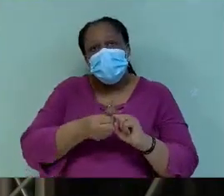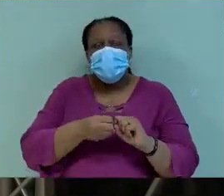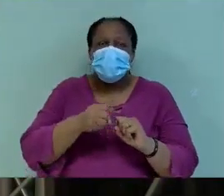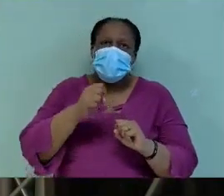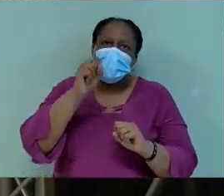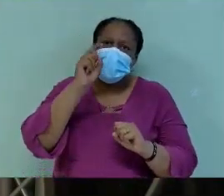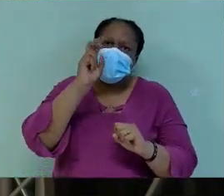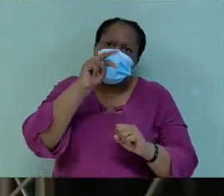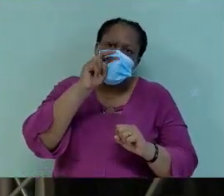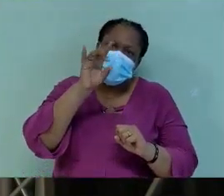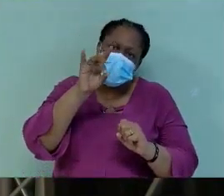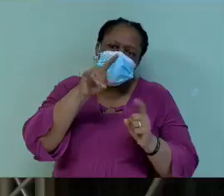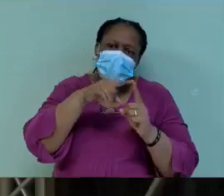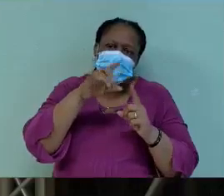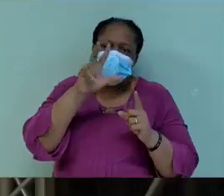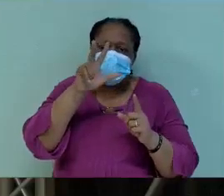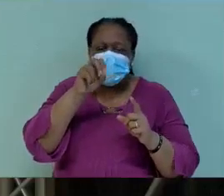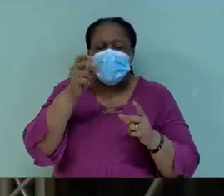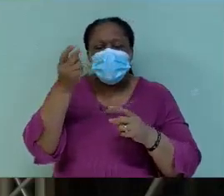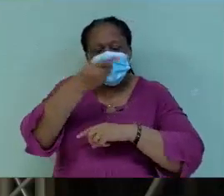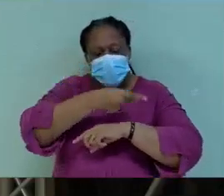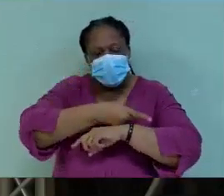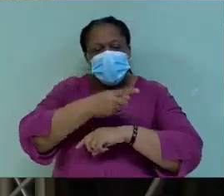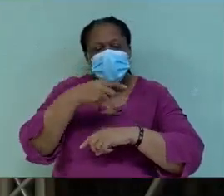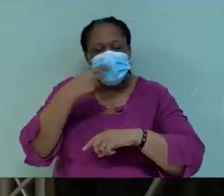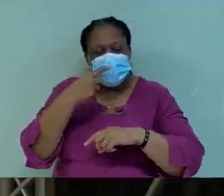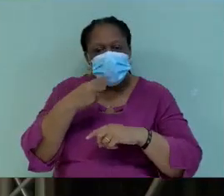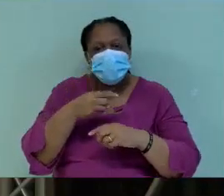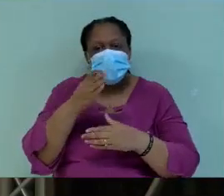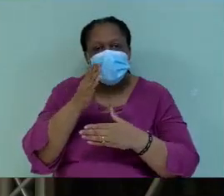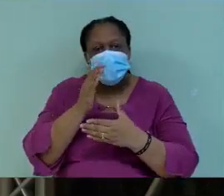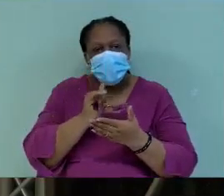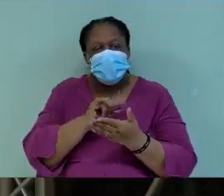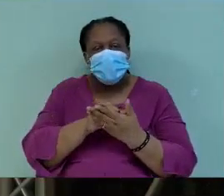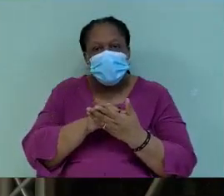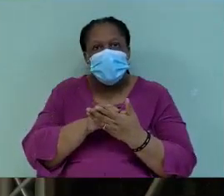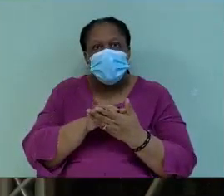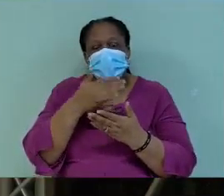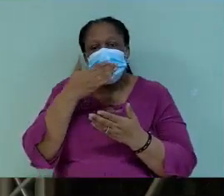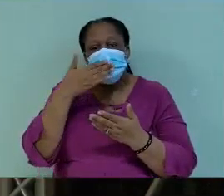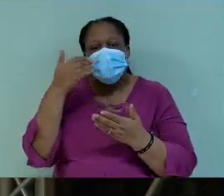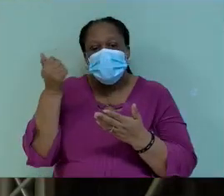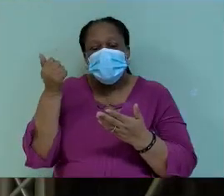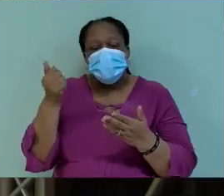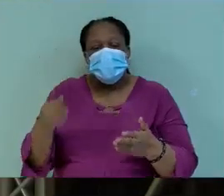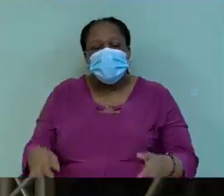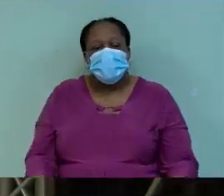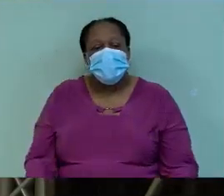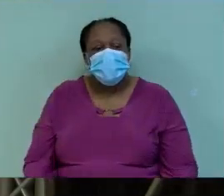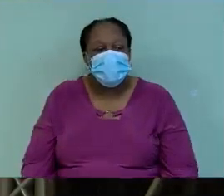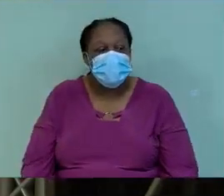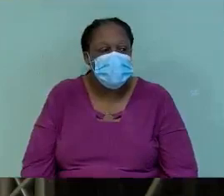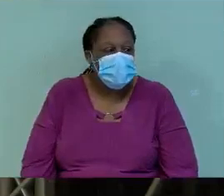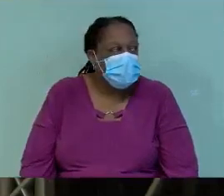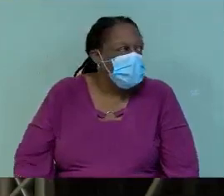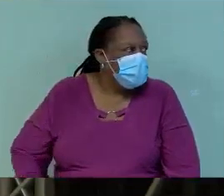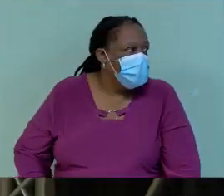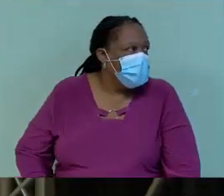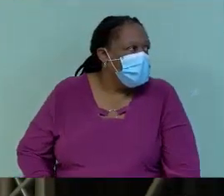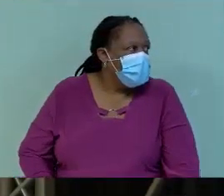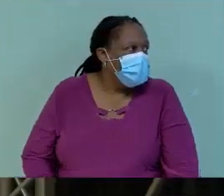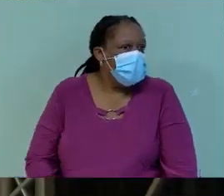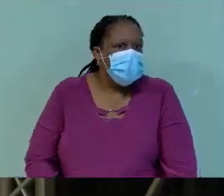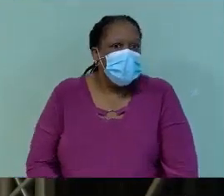the individual status for the result to become negative,